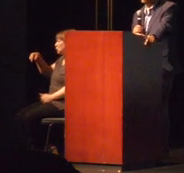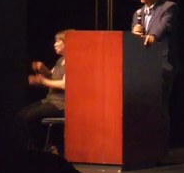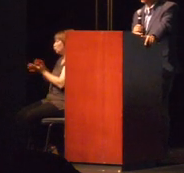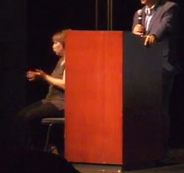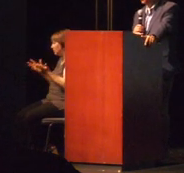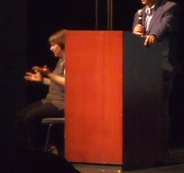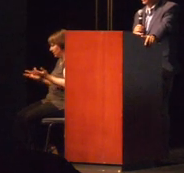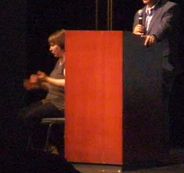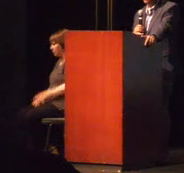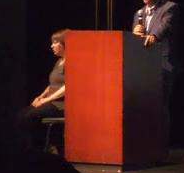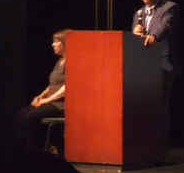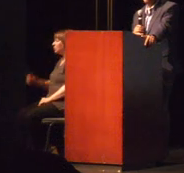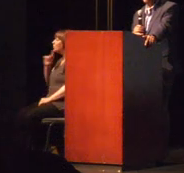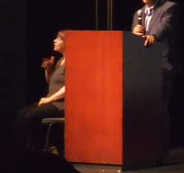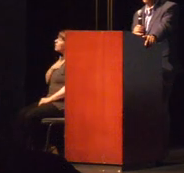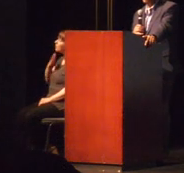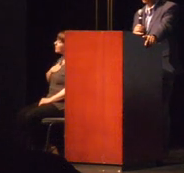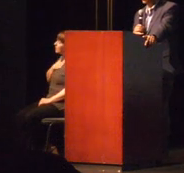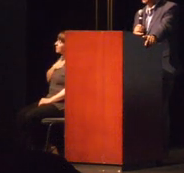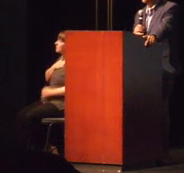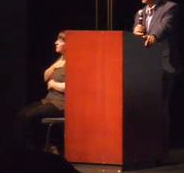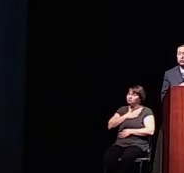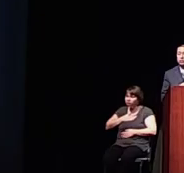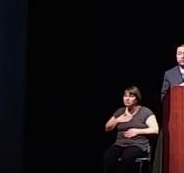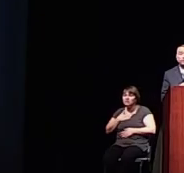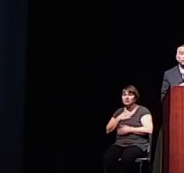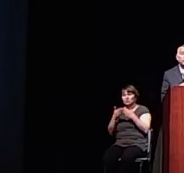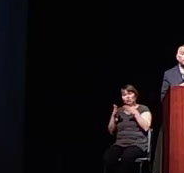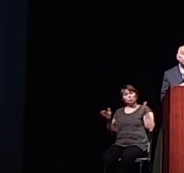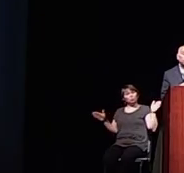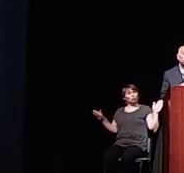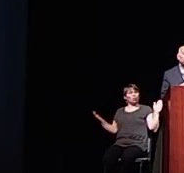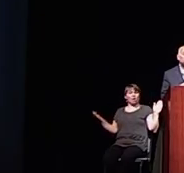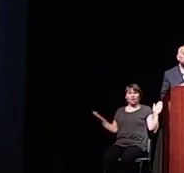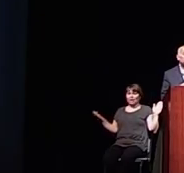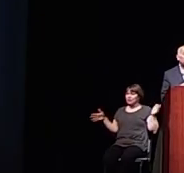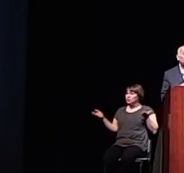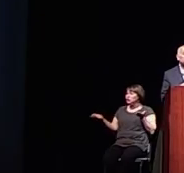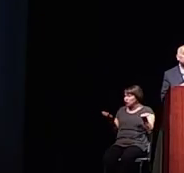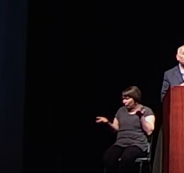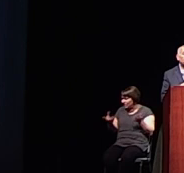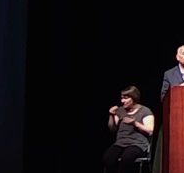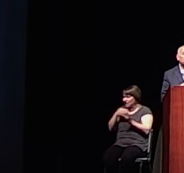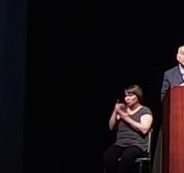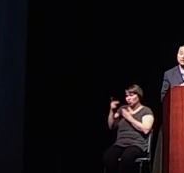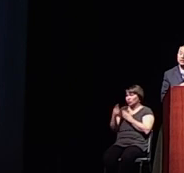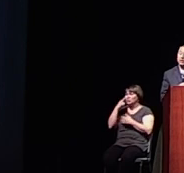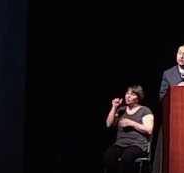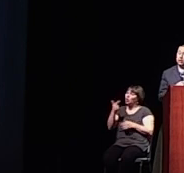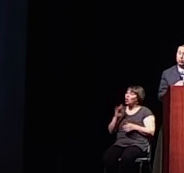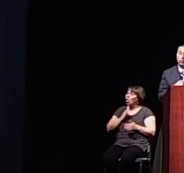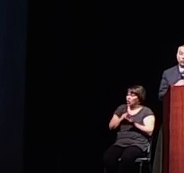so really pleased that we're creating a broad spectrum of services and programs to support our